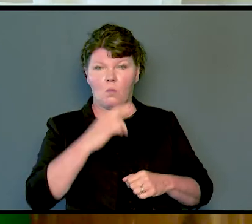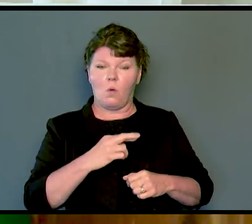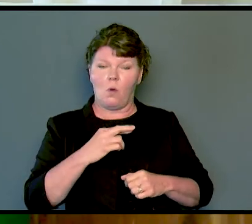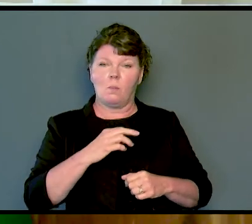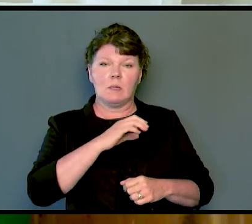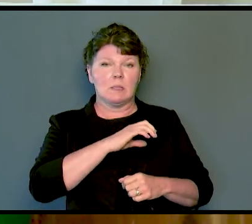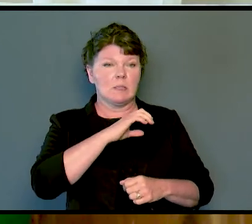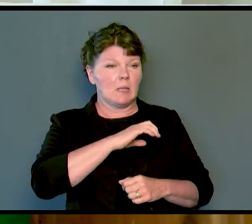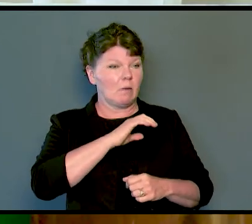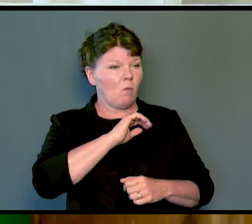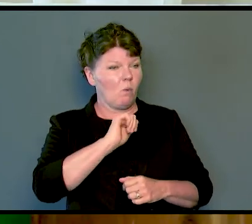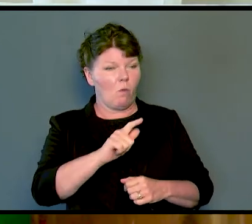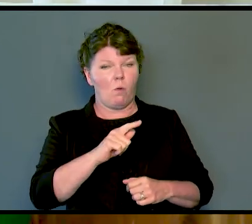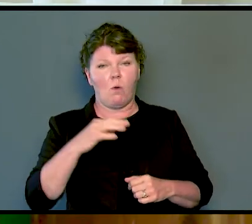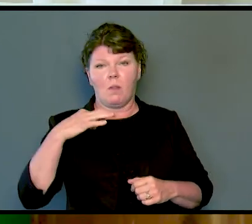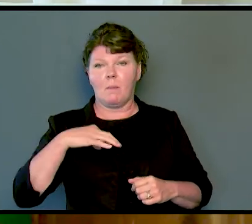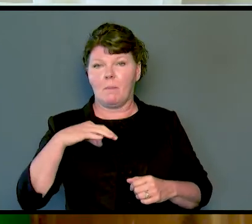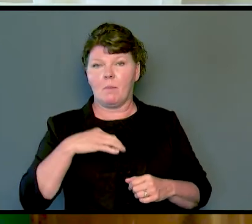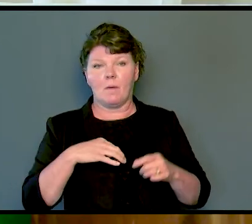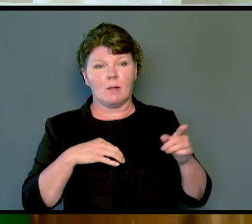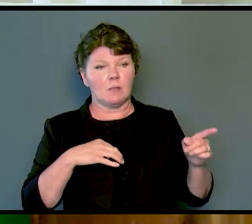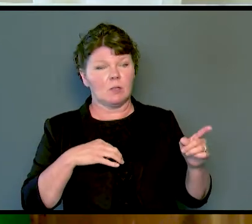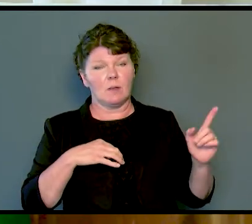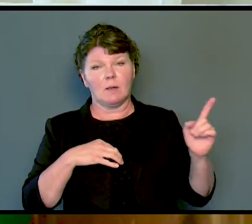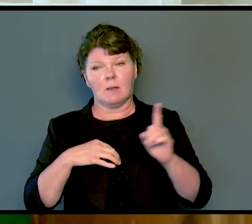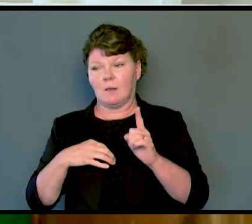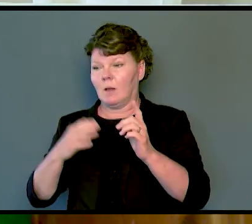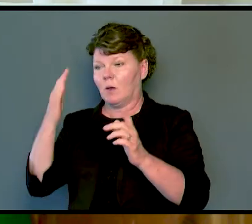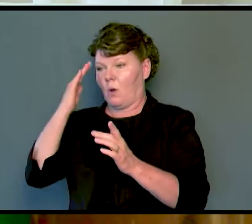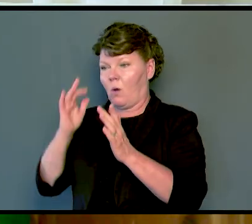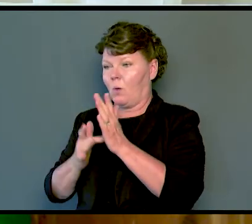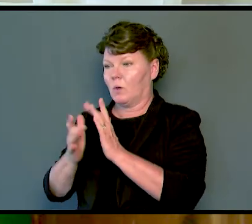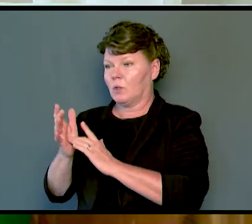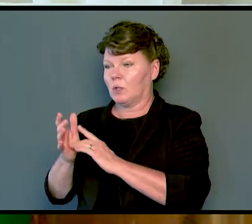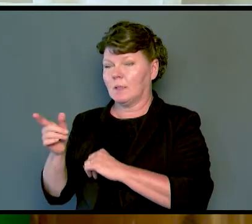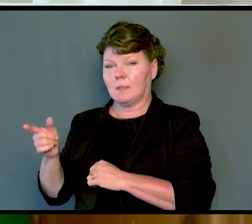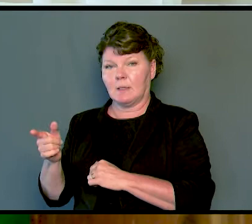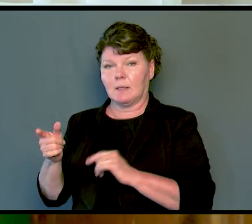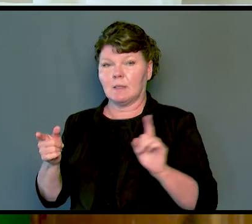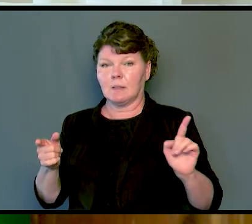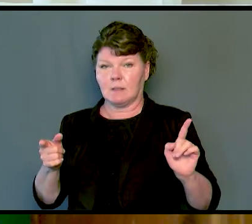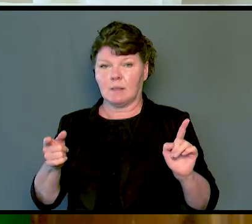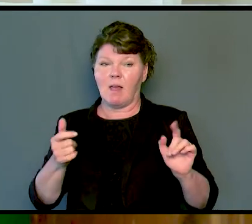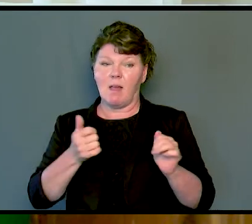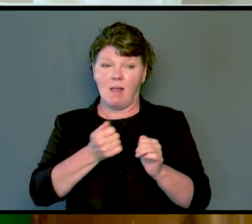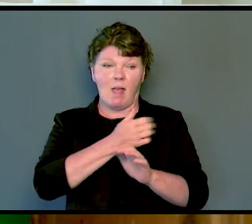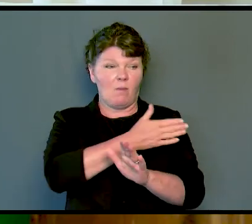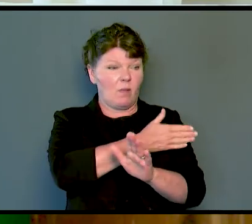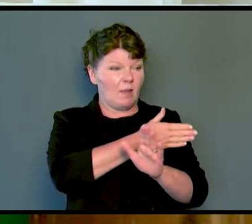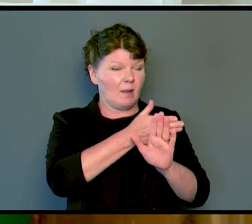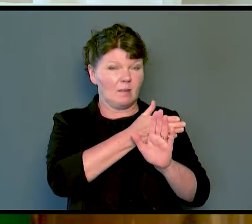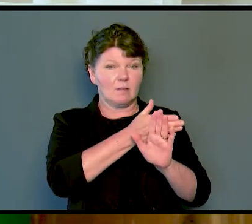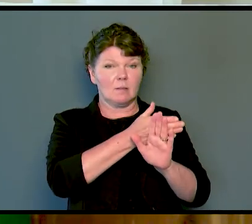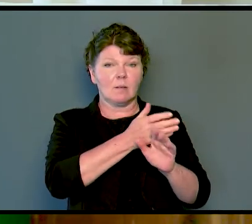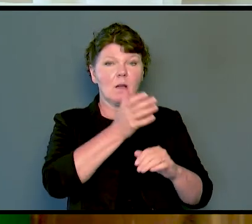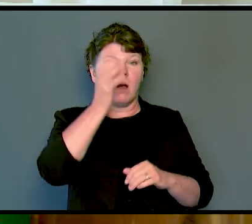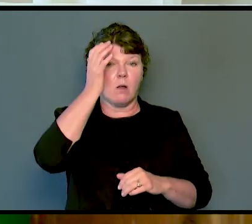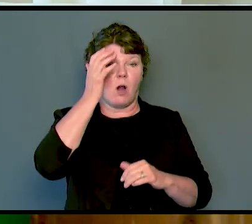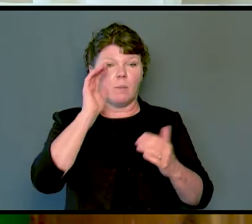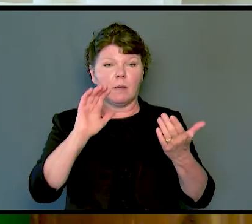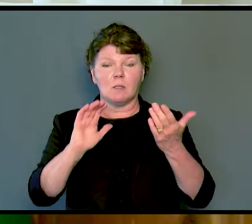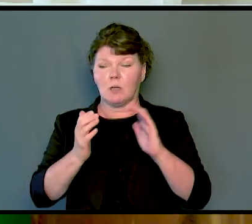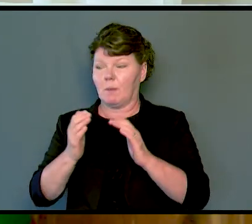Roman citizen with all of its privileges. After he came to know Jesus, he considered all of that before as garbage